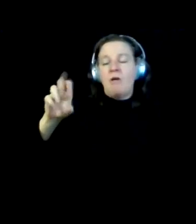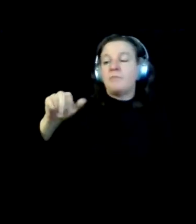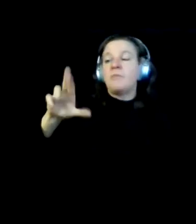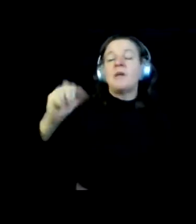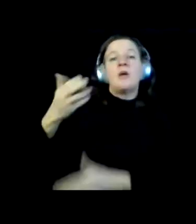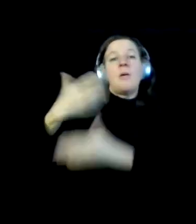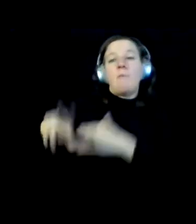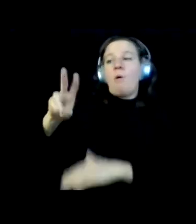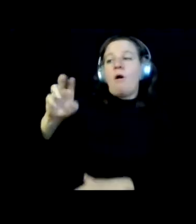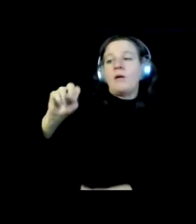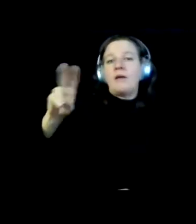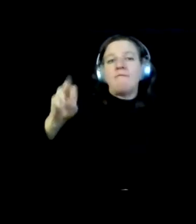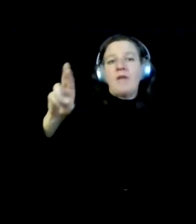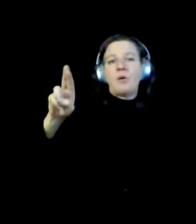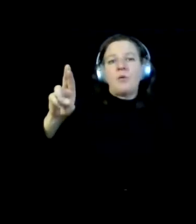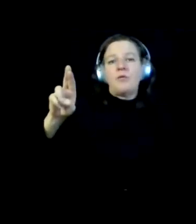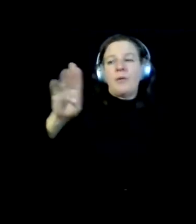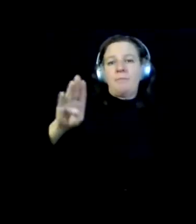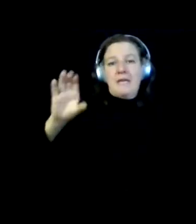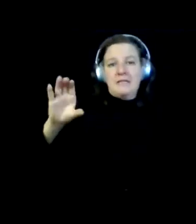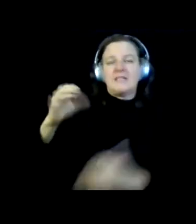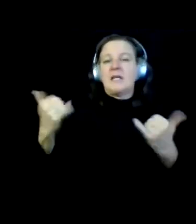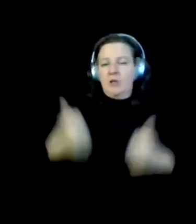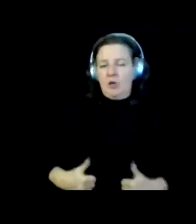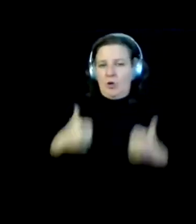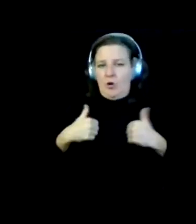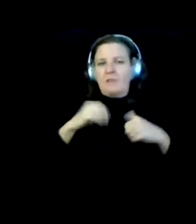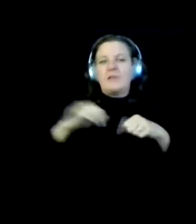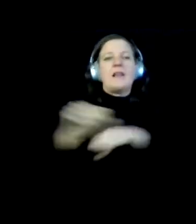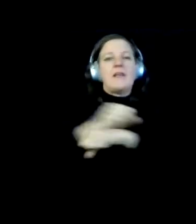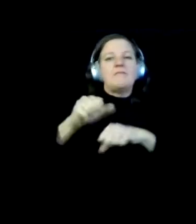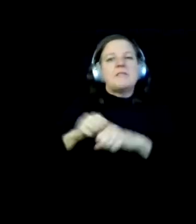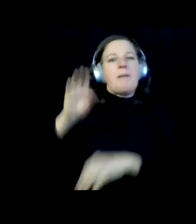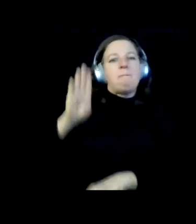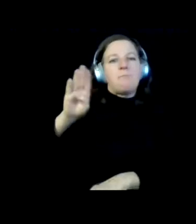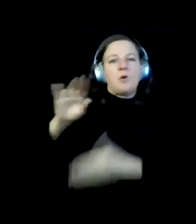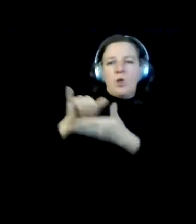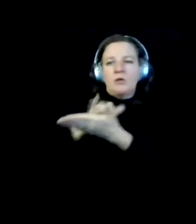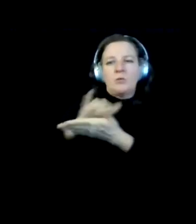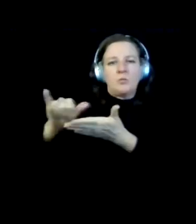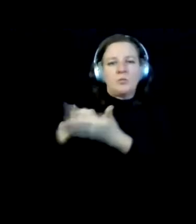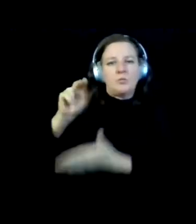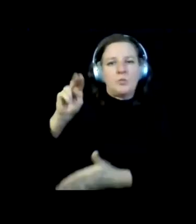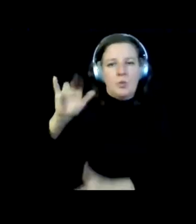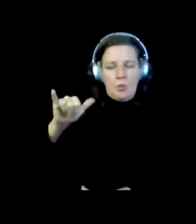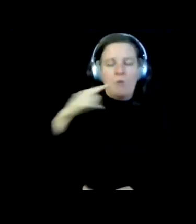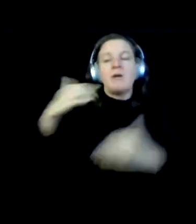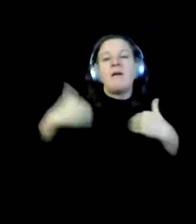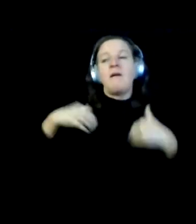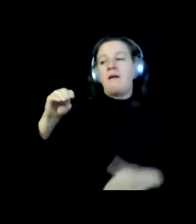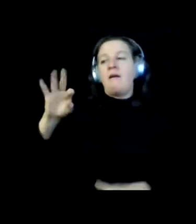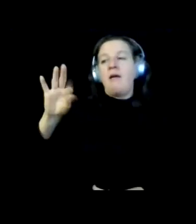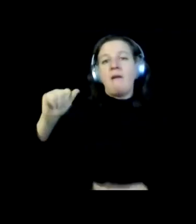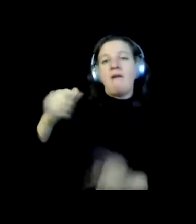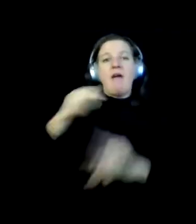British Columbia, and currently lives and works in Brooklyn, New York. She holds an MFA from Yale